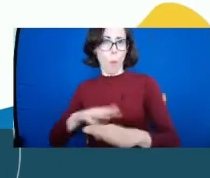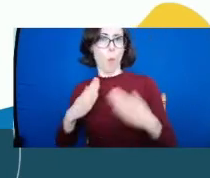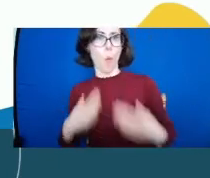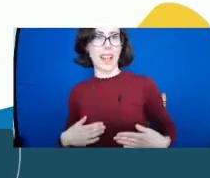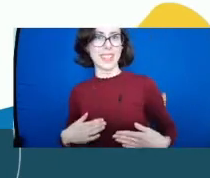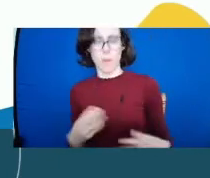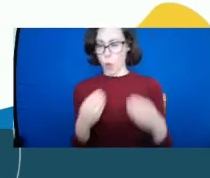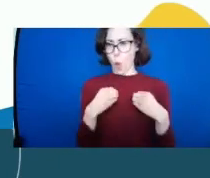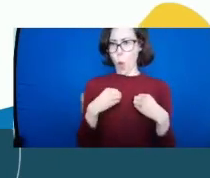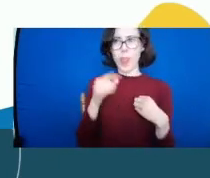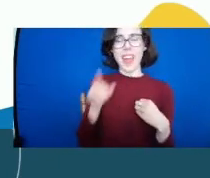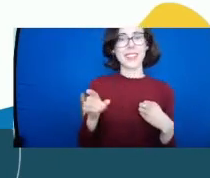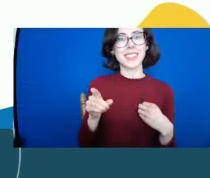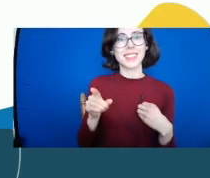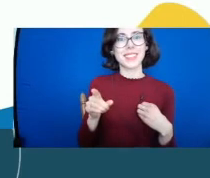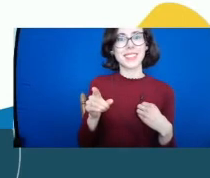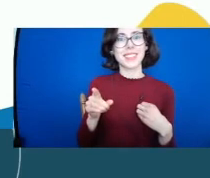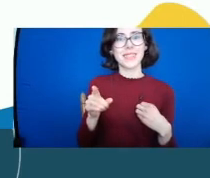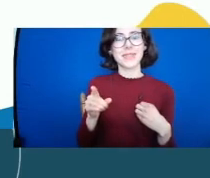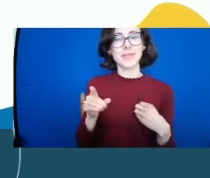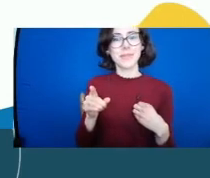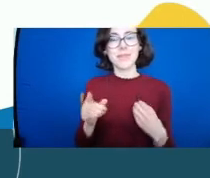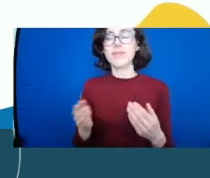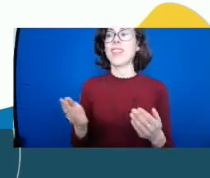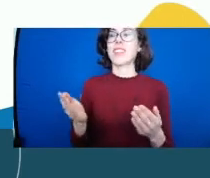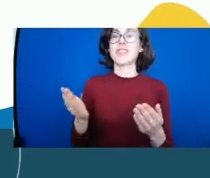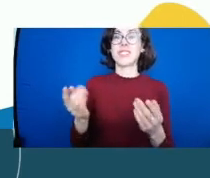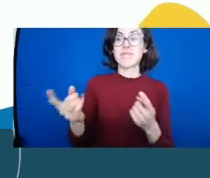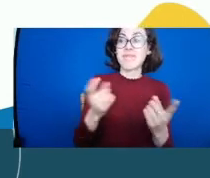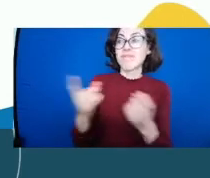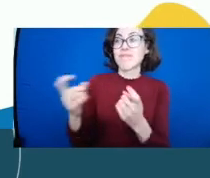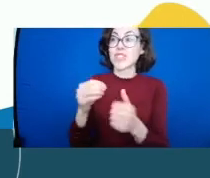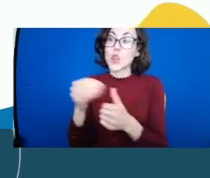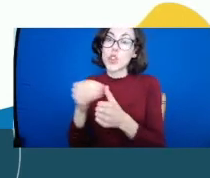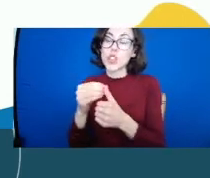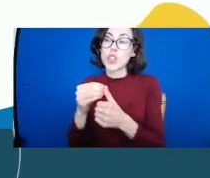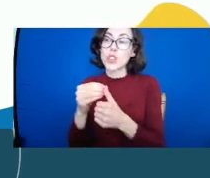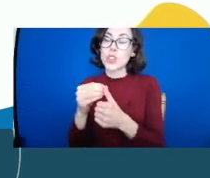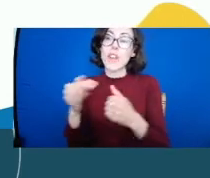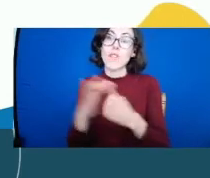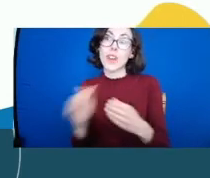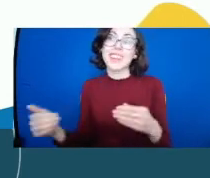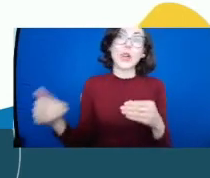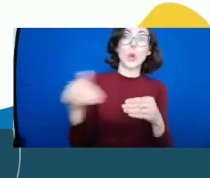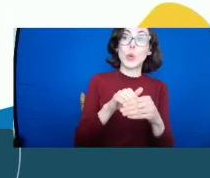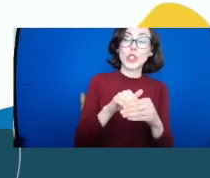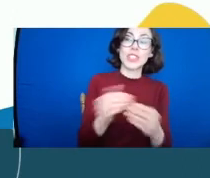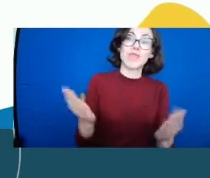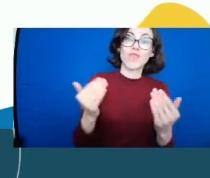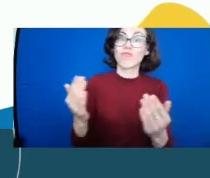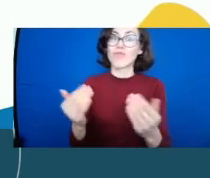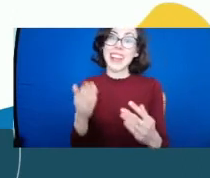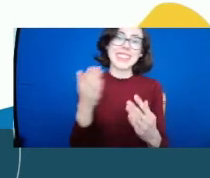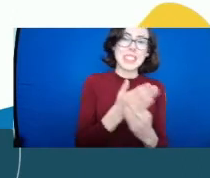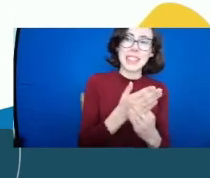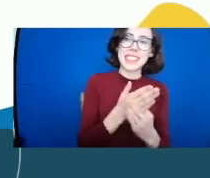and allow other people to come into our space in the area of inclusion and accessibility and understand how